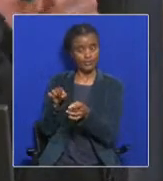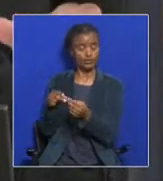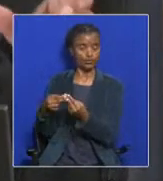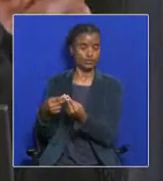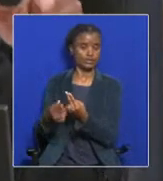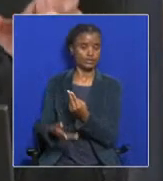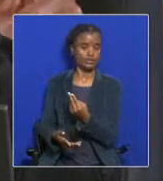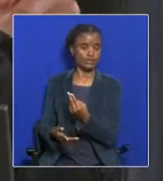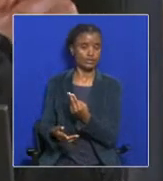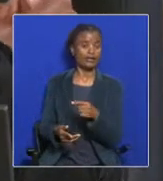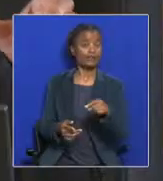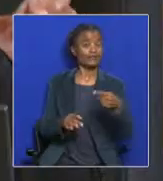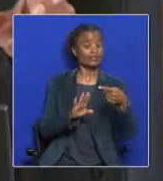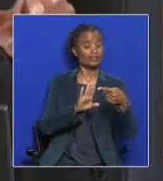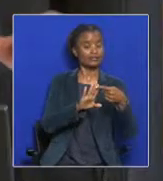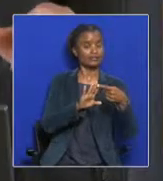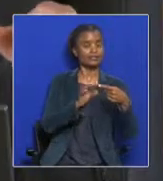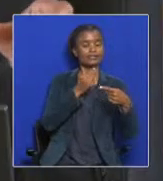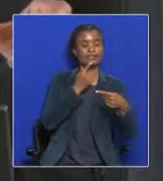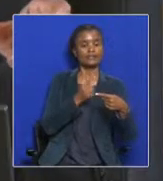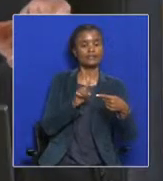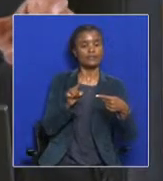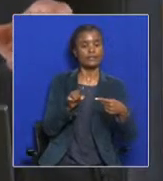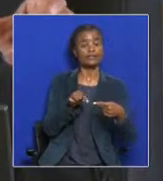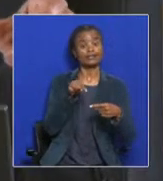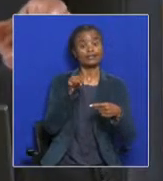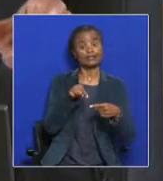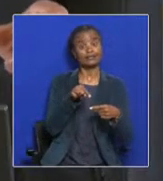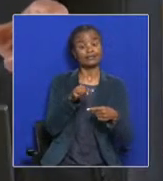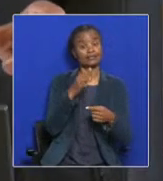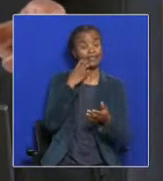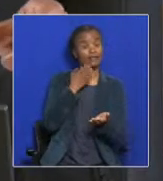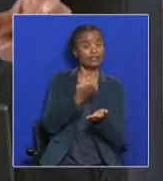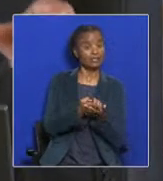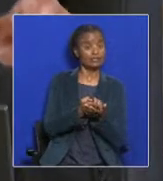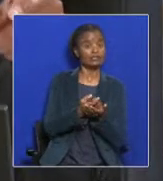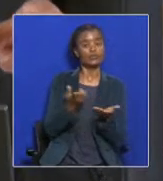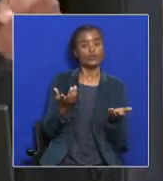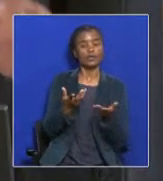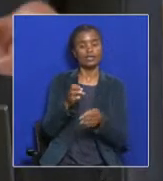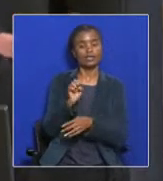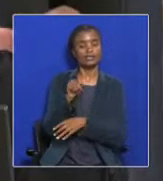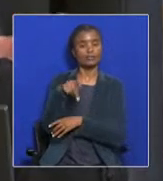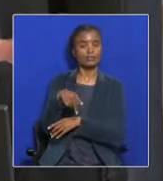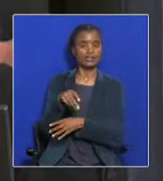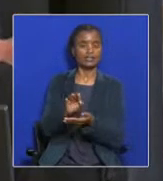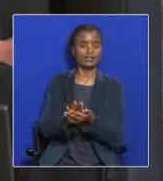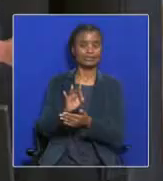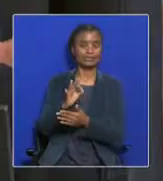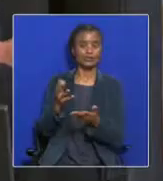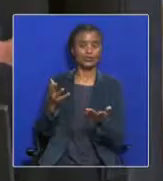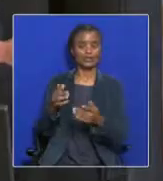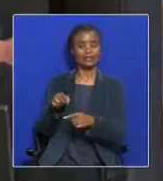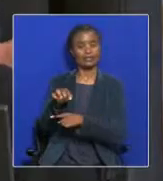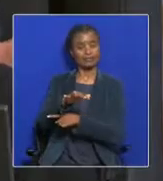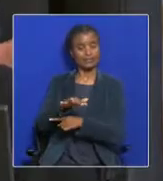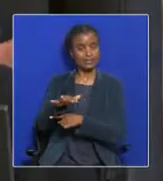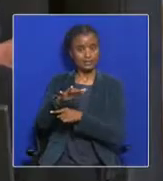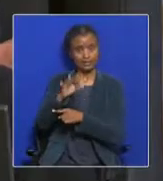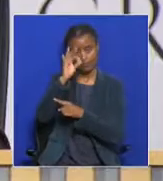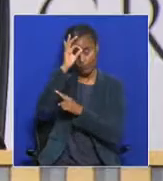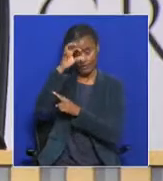you should have entered these things in the SAP 13 of Maiden Wharf, being the nearest police station, no?